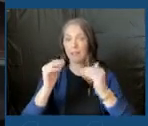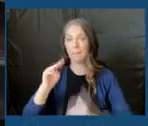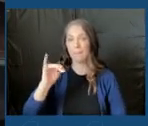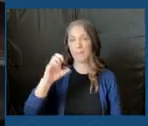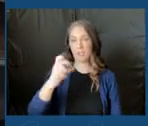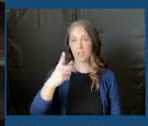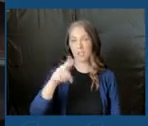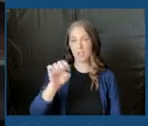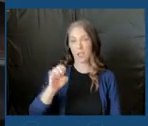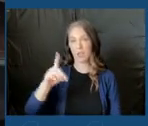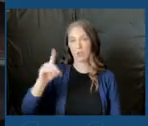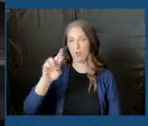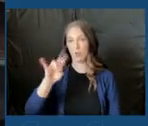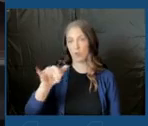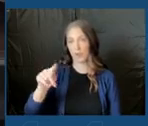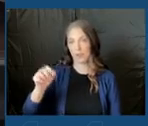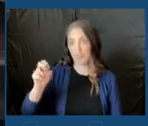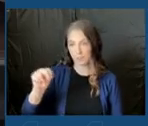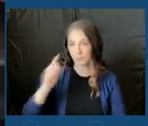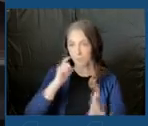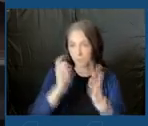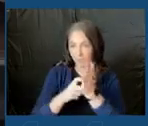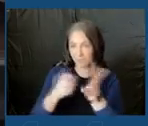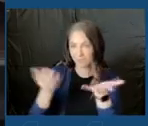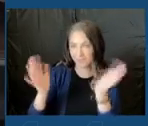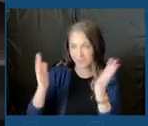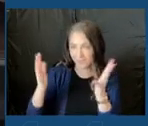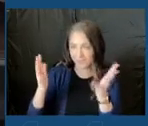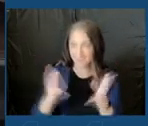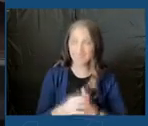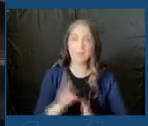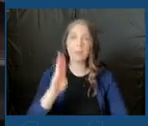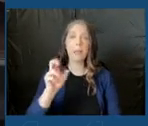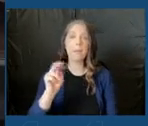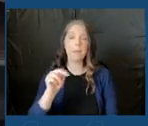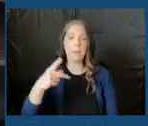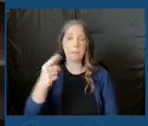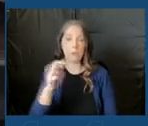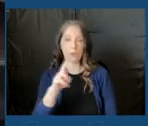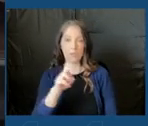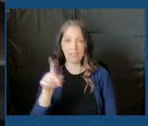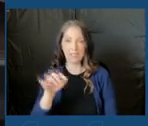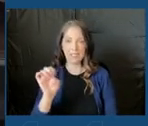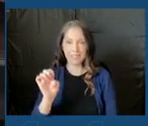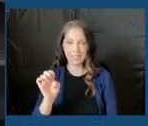would you stand? I want to acknowledge Ben Parisi, and